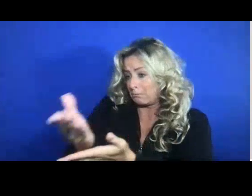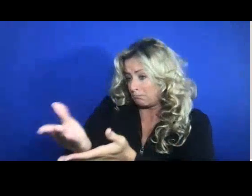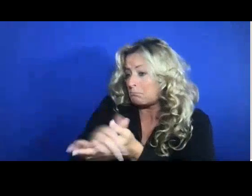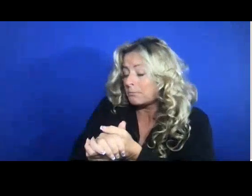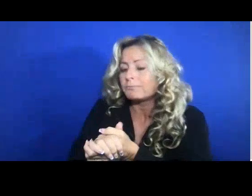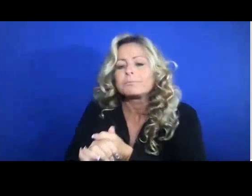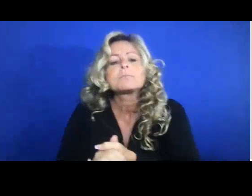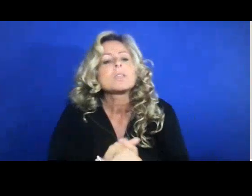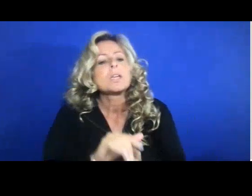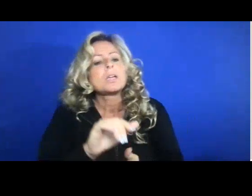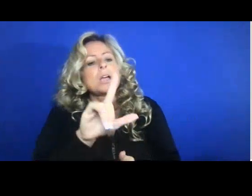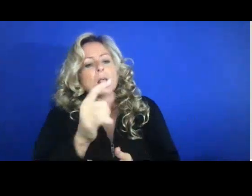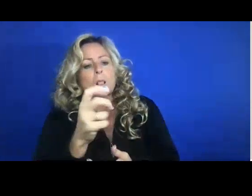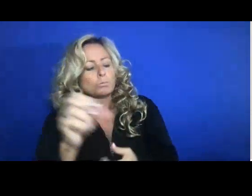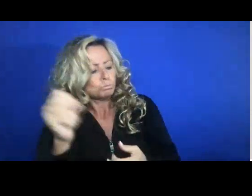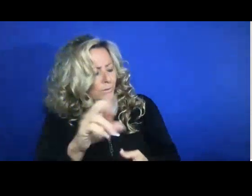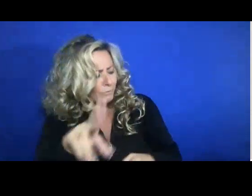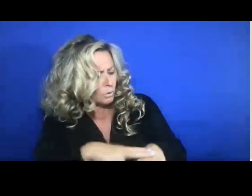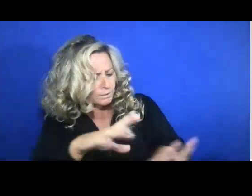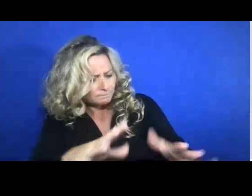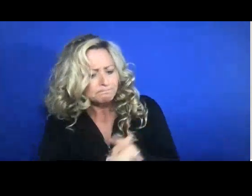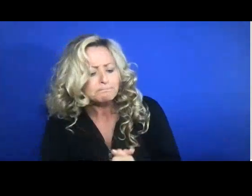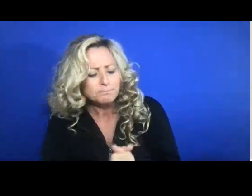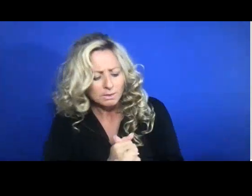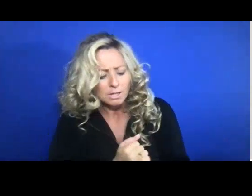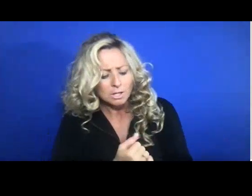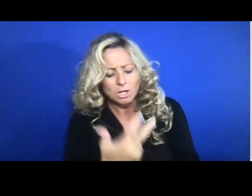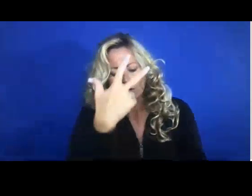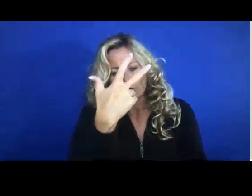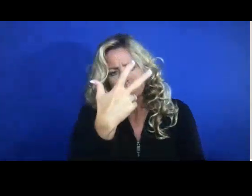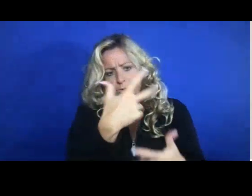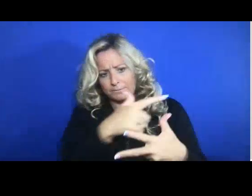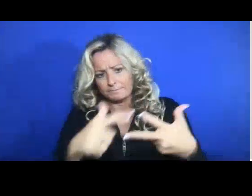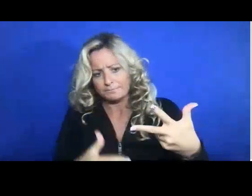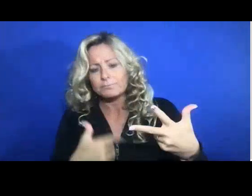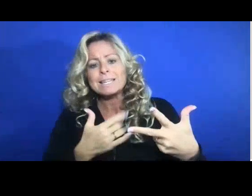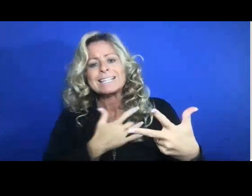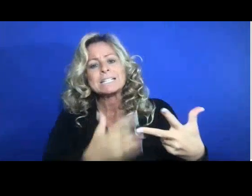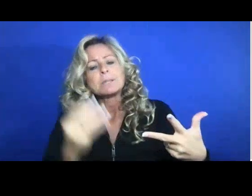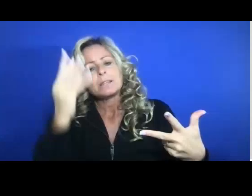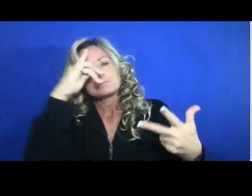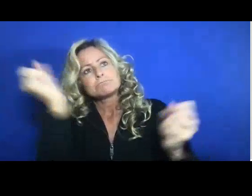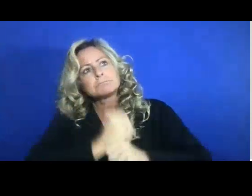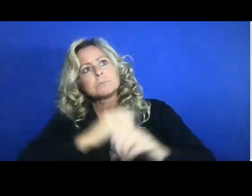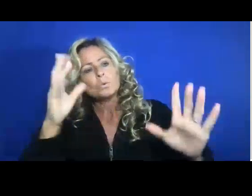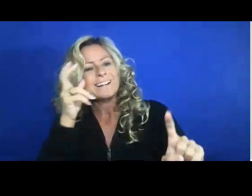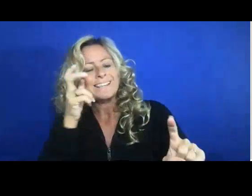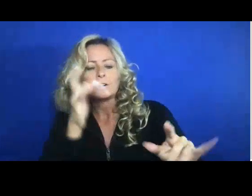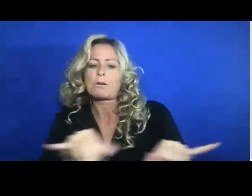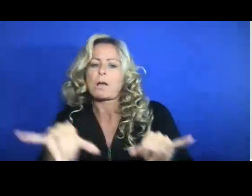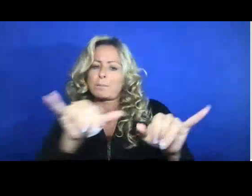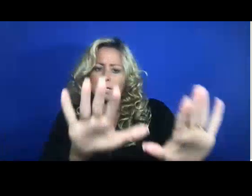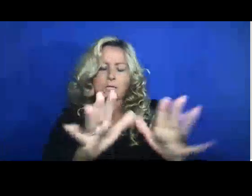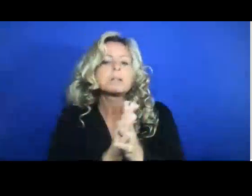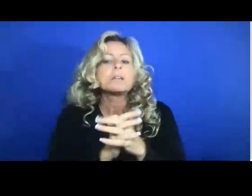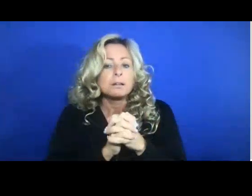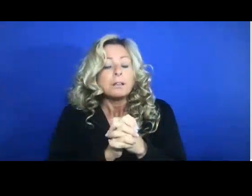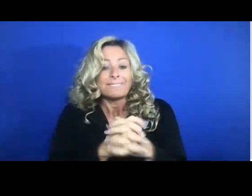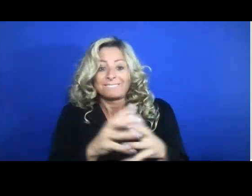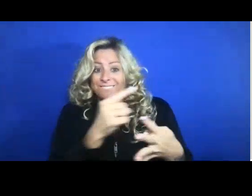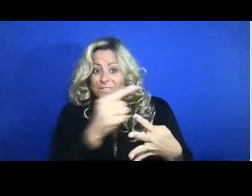Yeah, absolutely. So there's kind of three main things that I've thought of that I hear pretty commonly. So the first